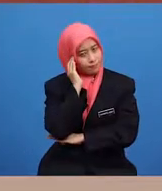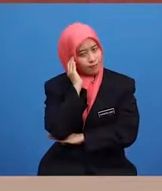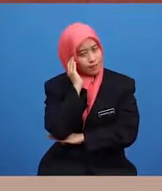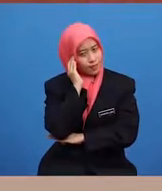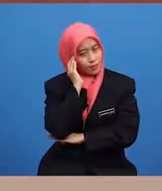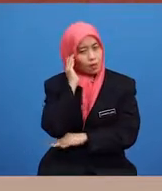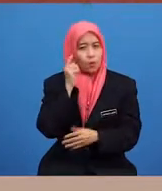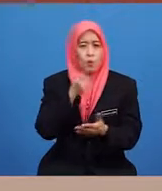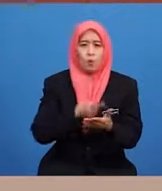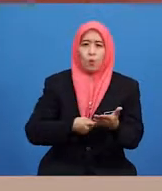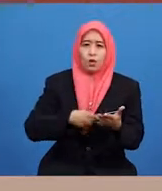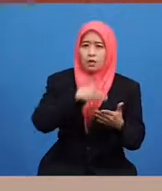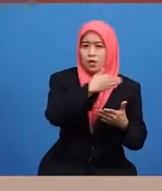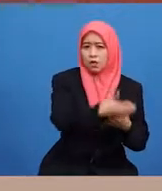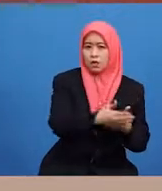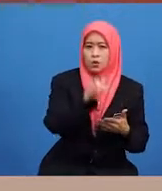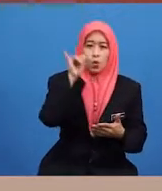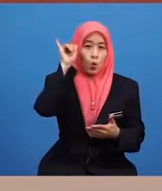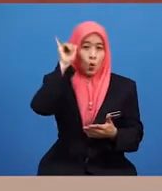what's next, Yolo?